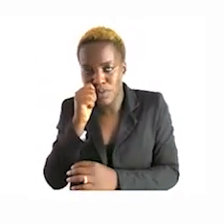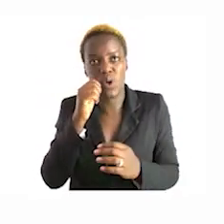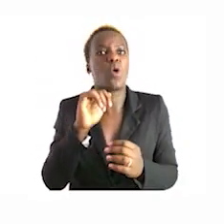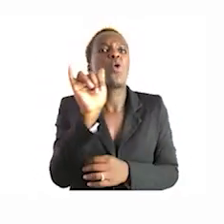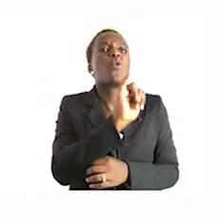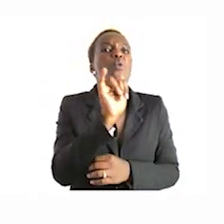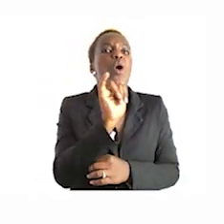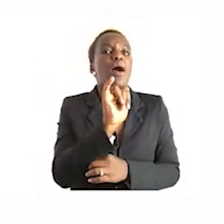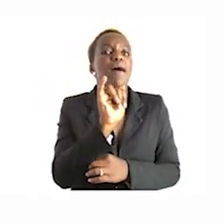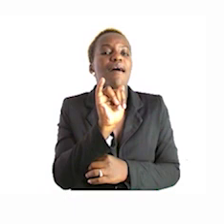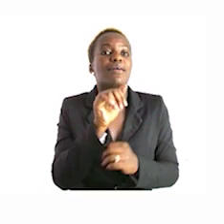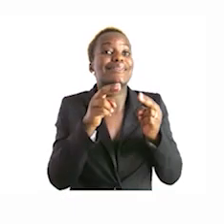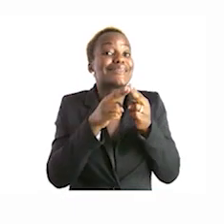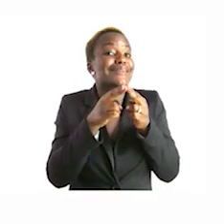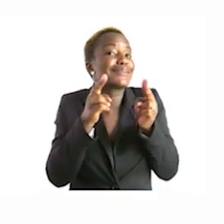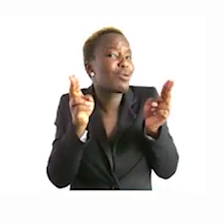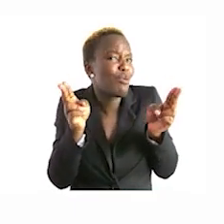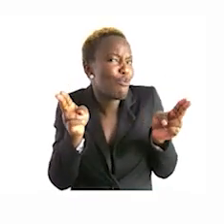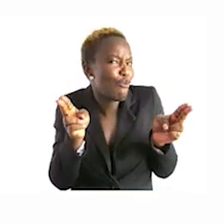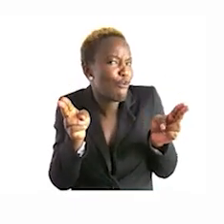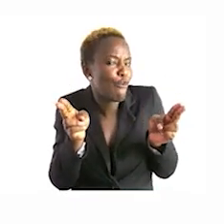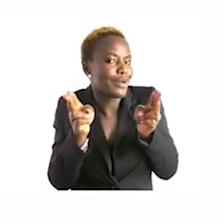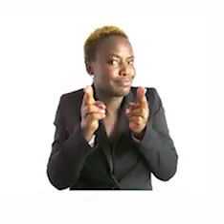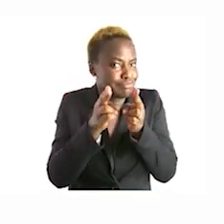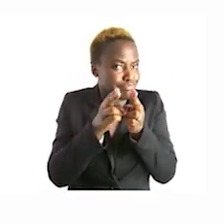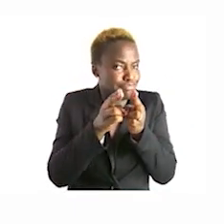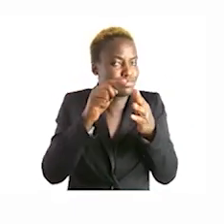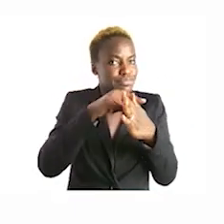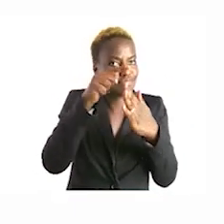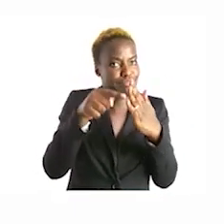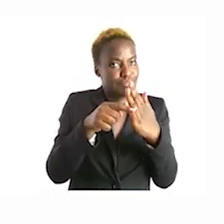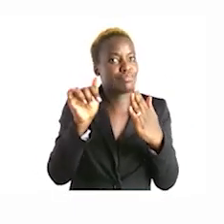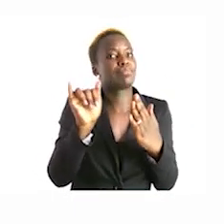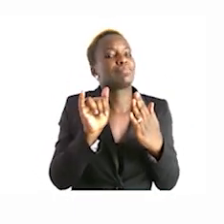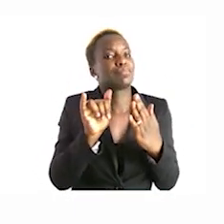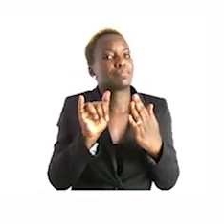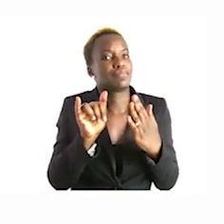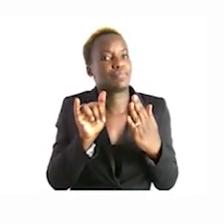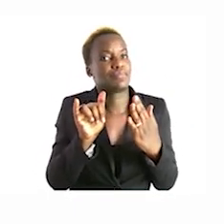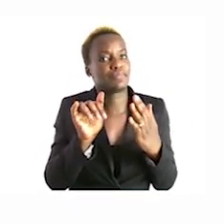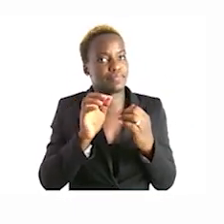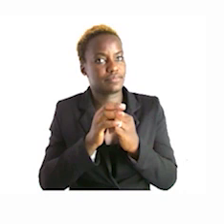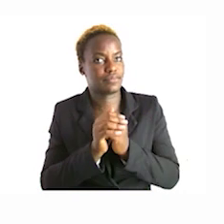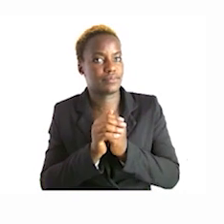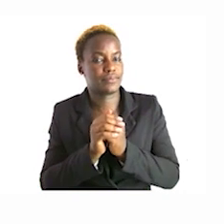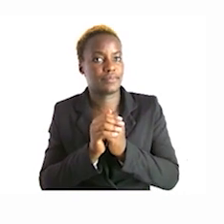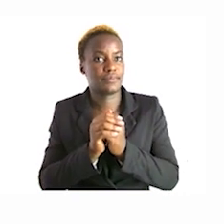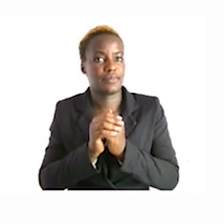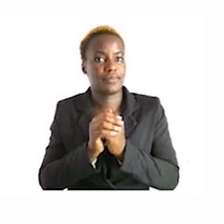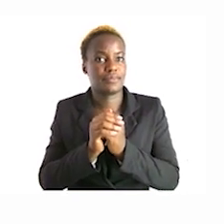we say we read it as the alphabetical name, as the I, ne? And we don't